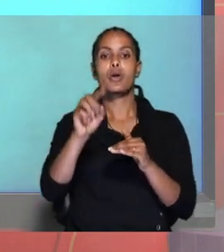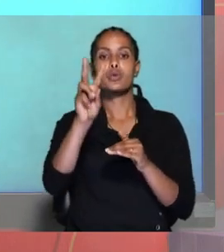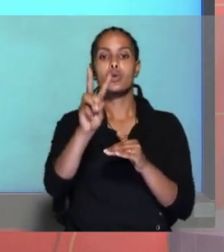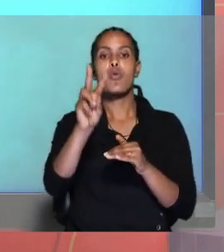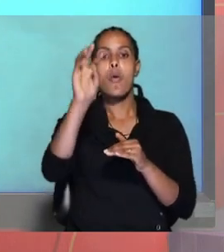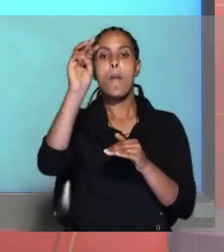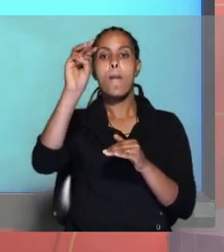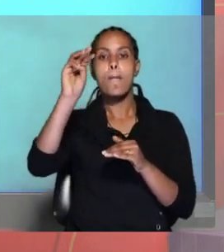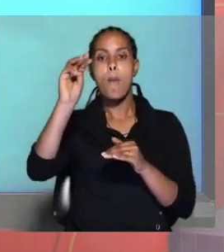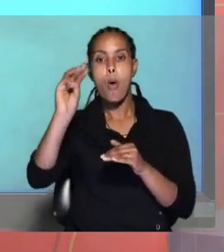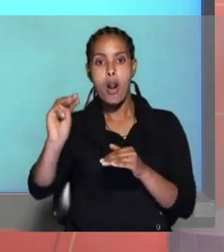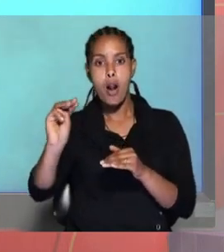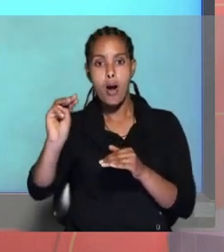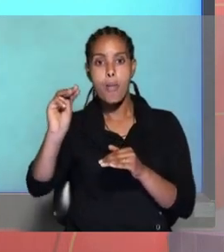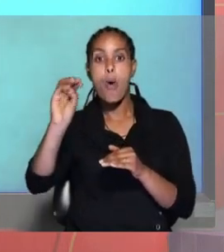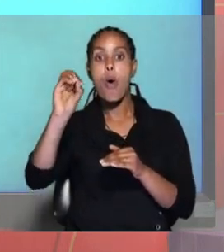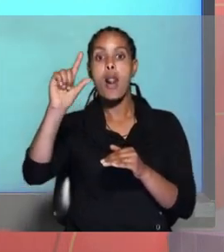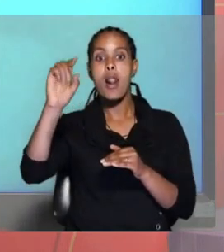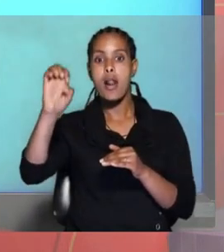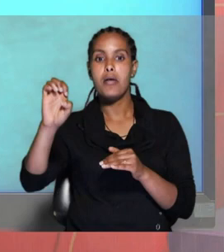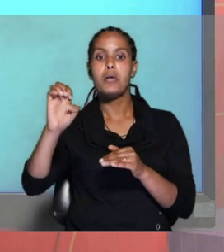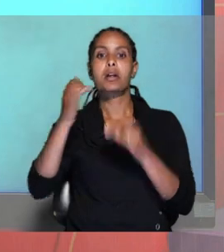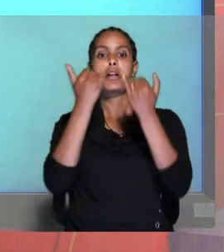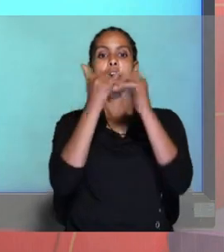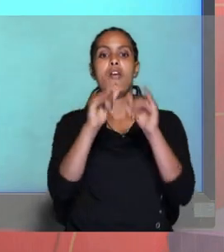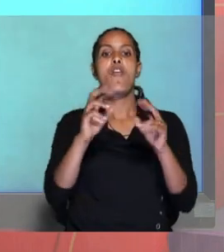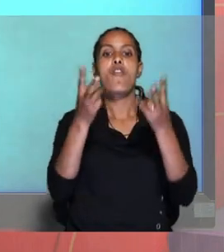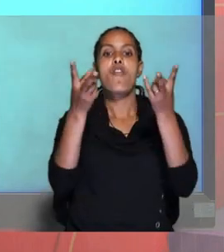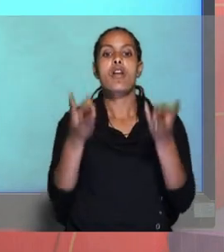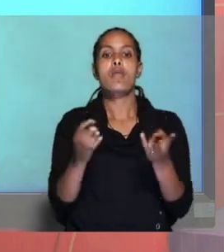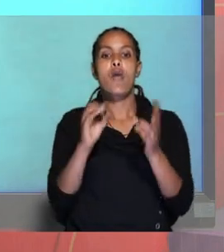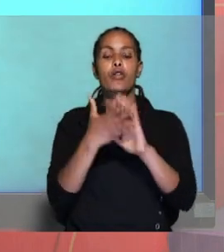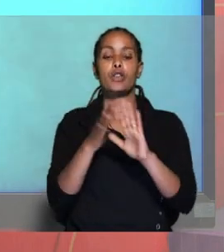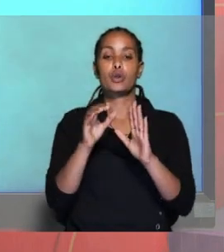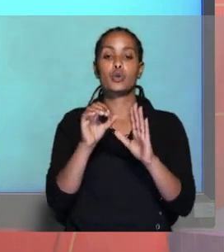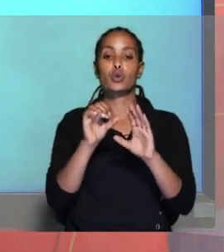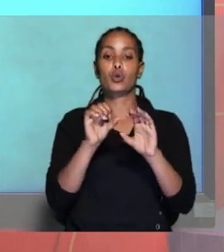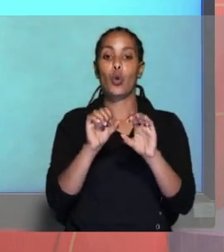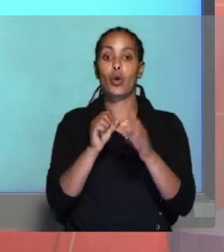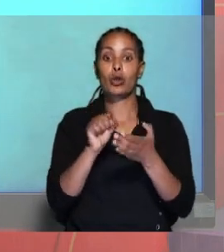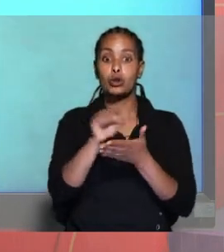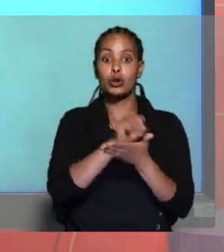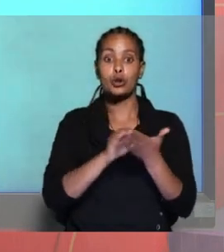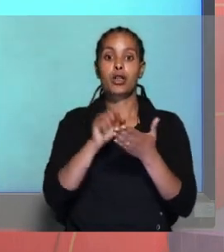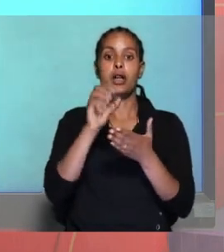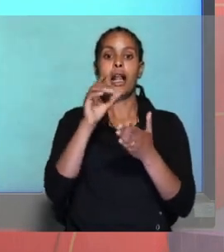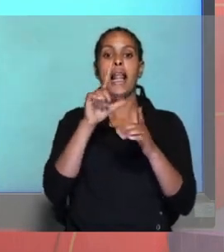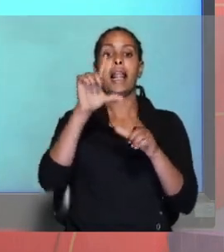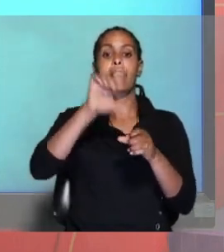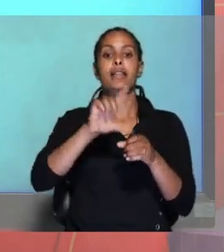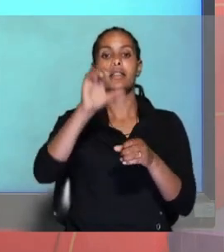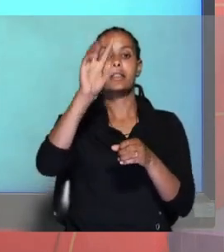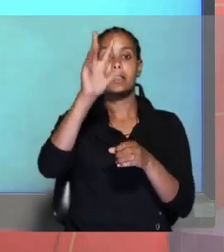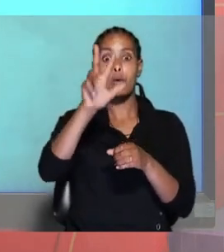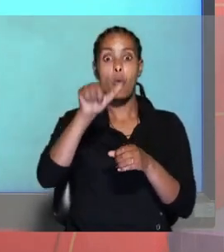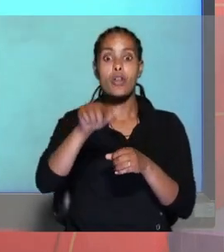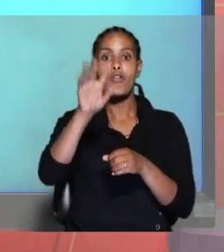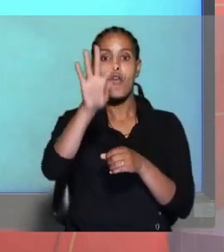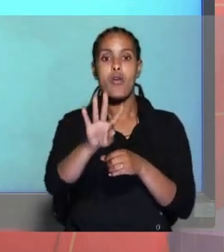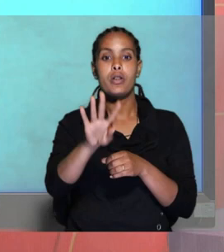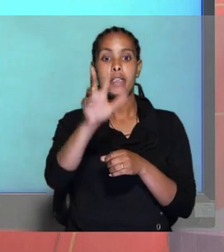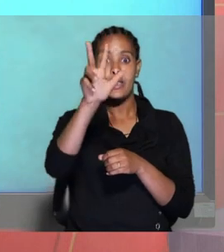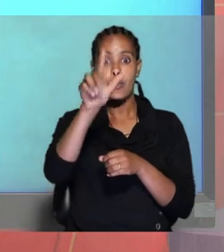0.32 mole, divided by volume of the solution in liter is 3.4